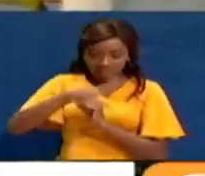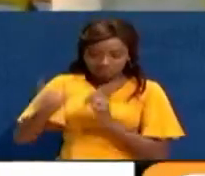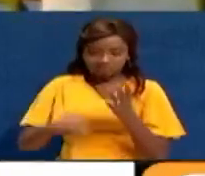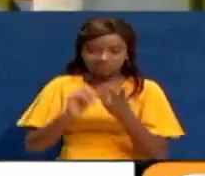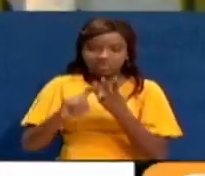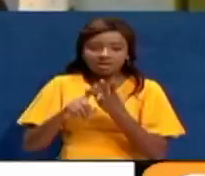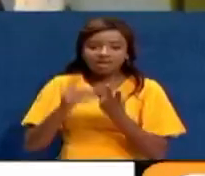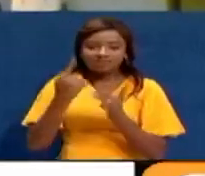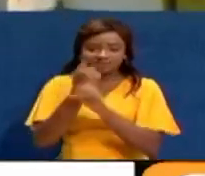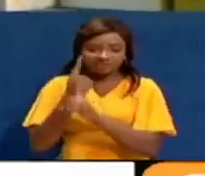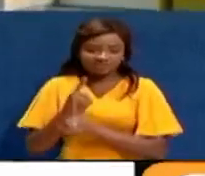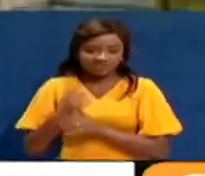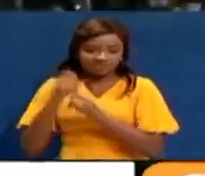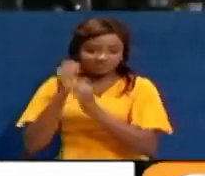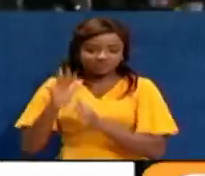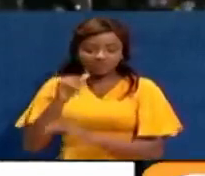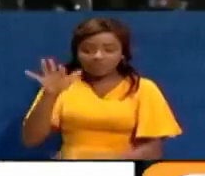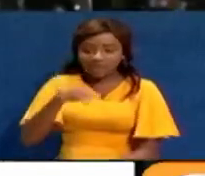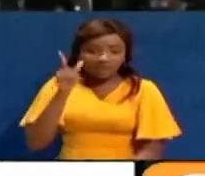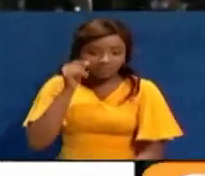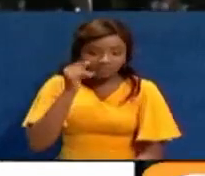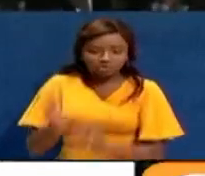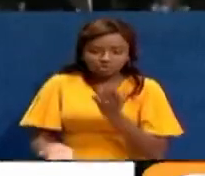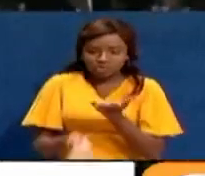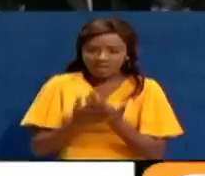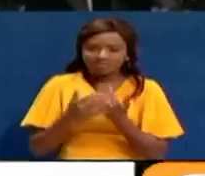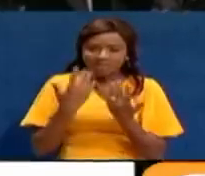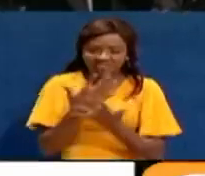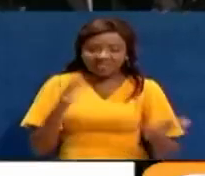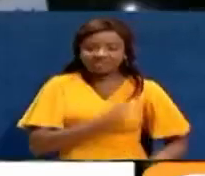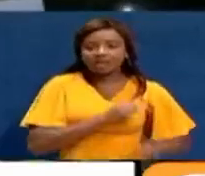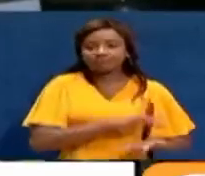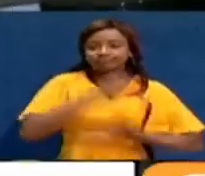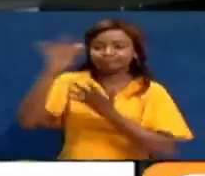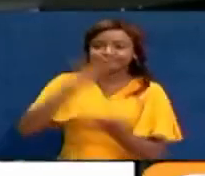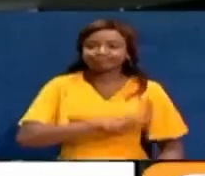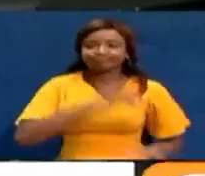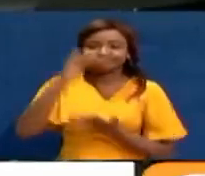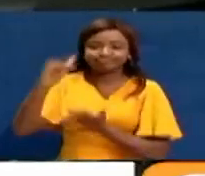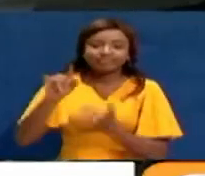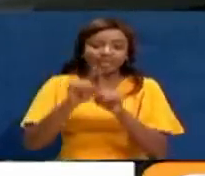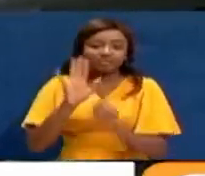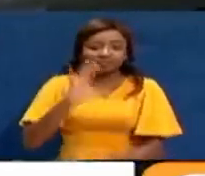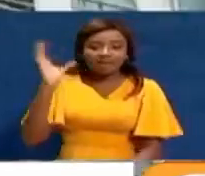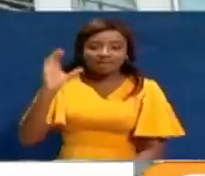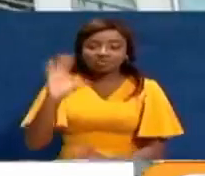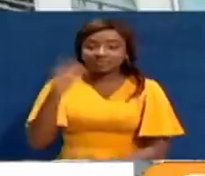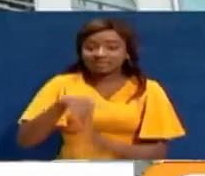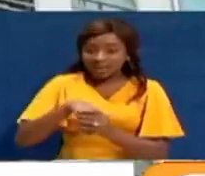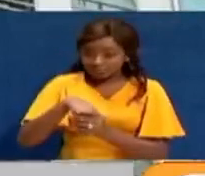and fresh produce stakeholders from the coastal region to enable them transport cargo faster and more efficiently to customers outside Kenya.